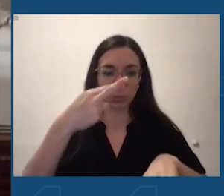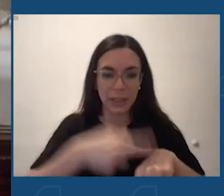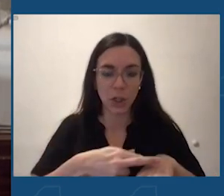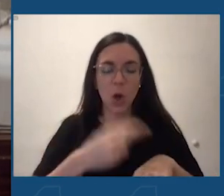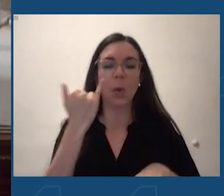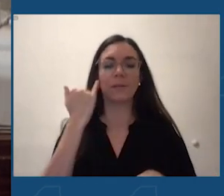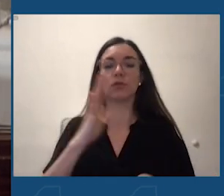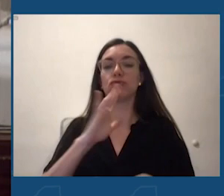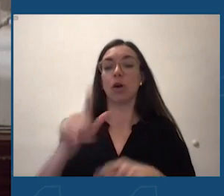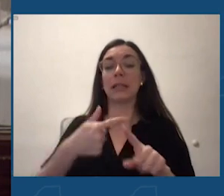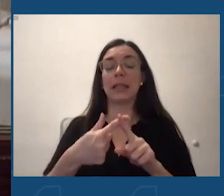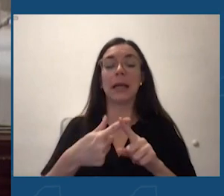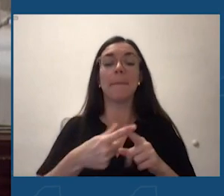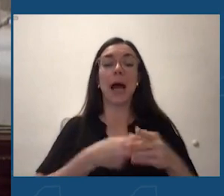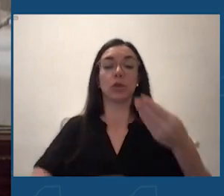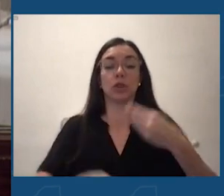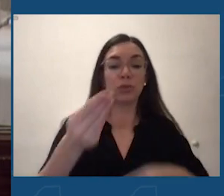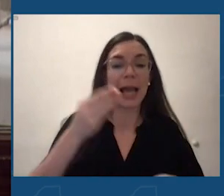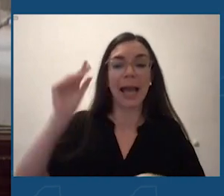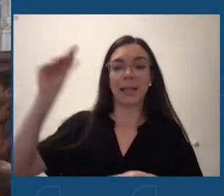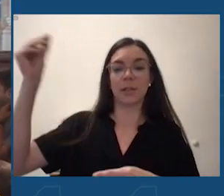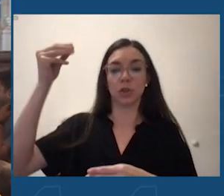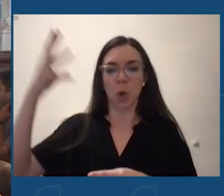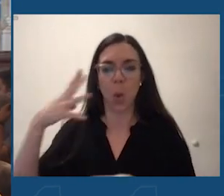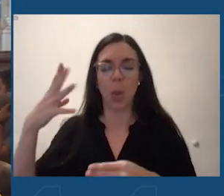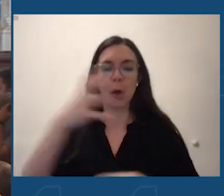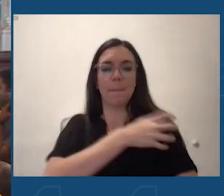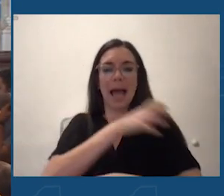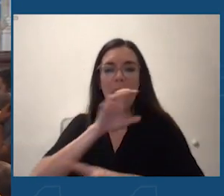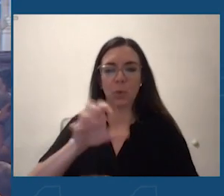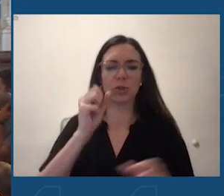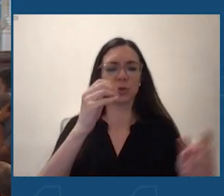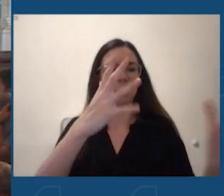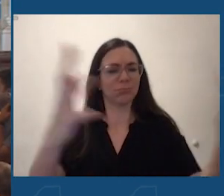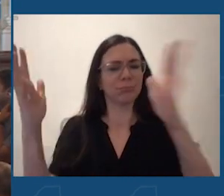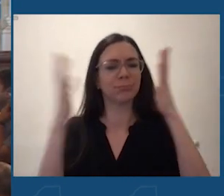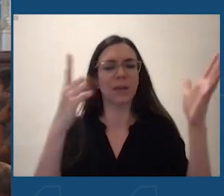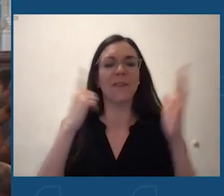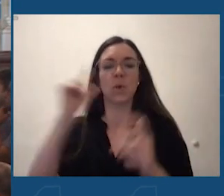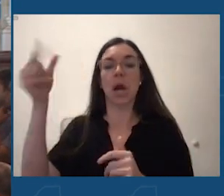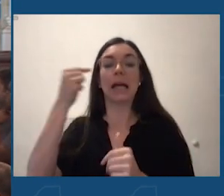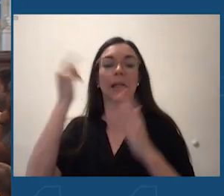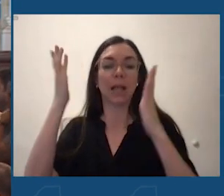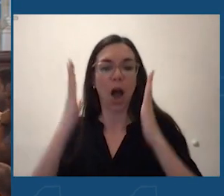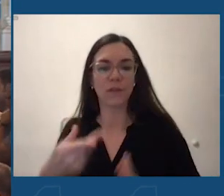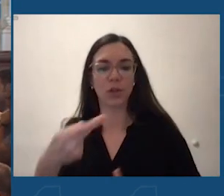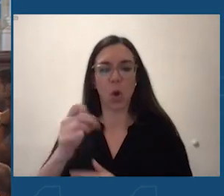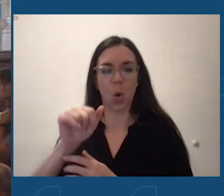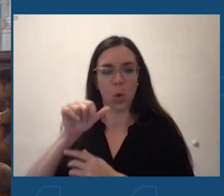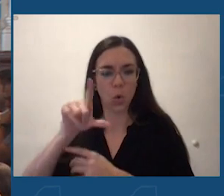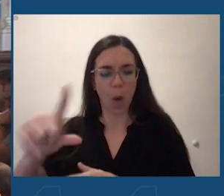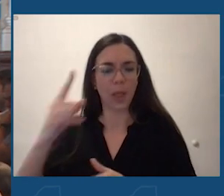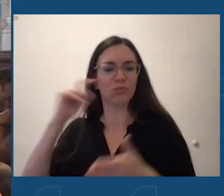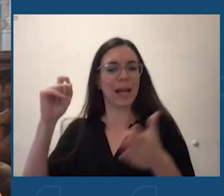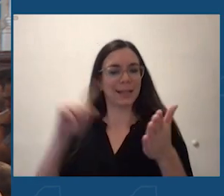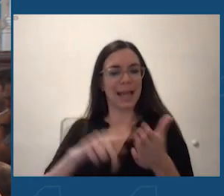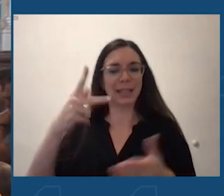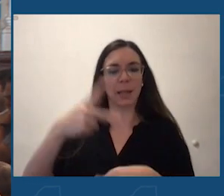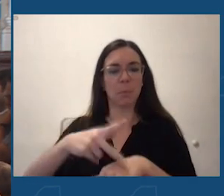So let's hear a round of applause for Governor Hochul for the work that she has done recognizing the Puerto Rican community.